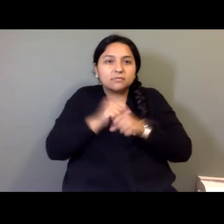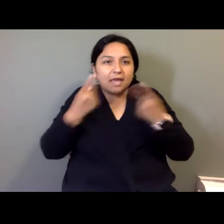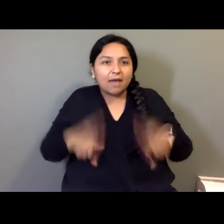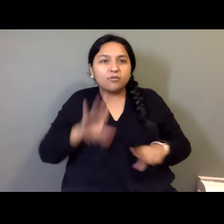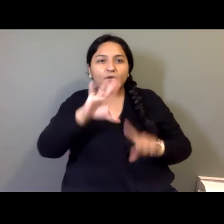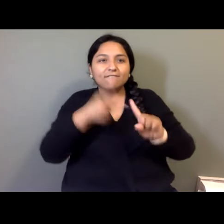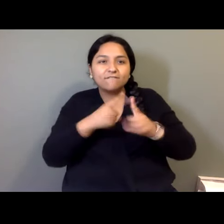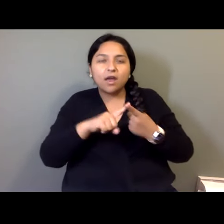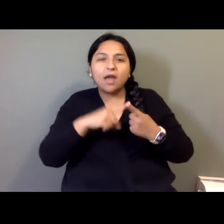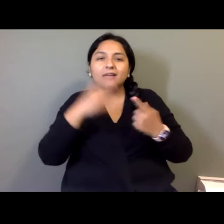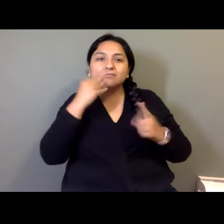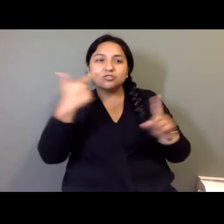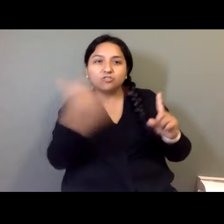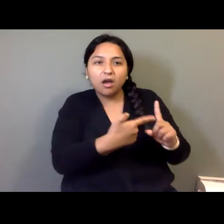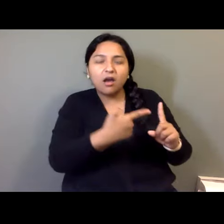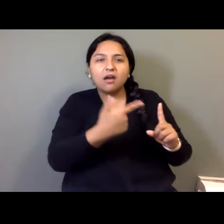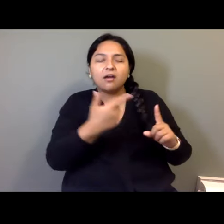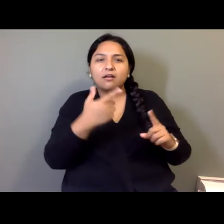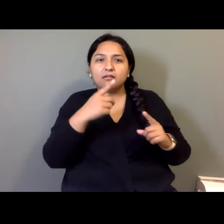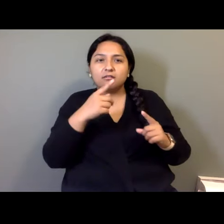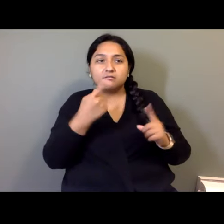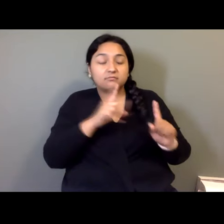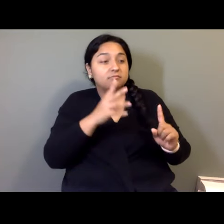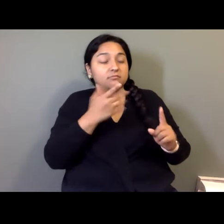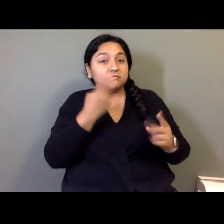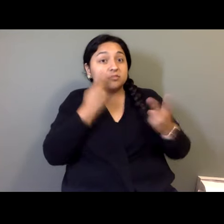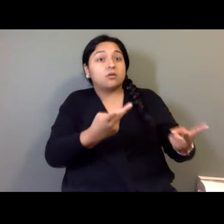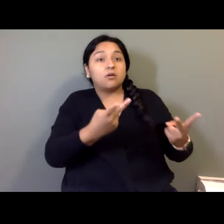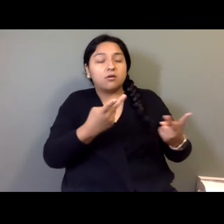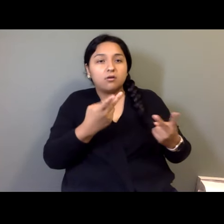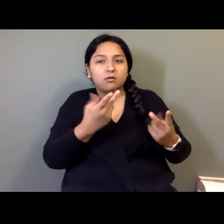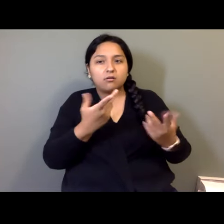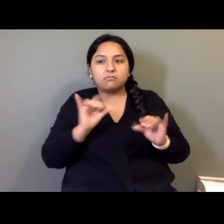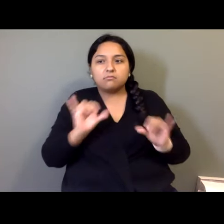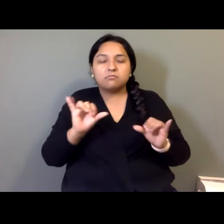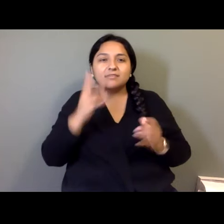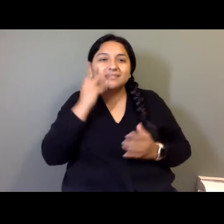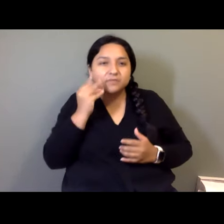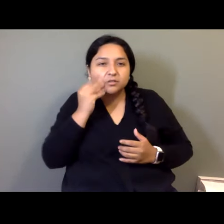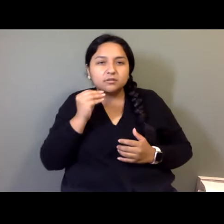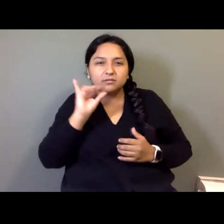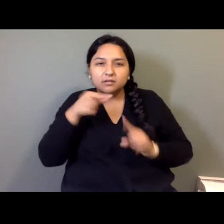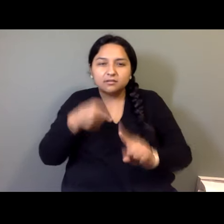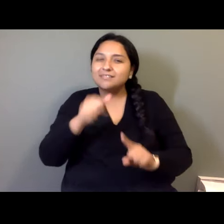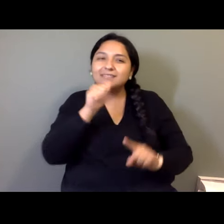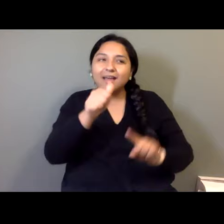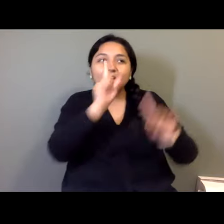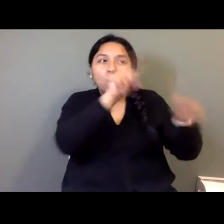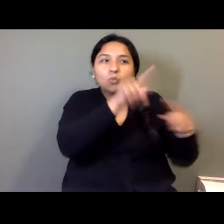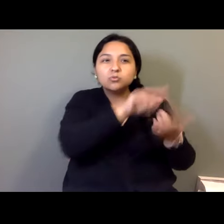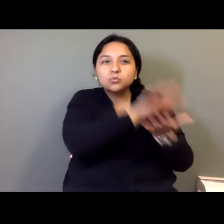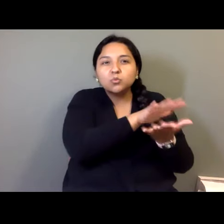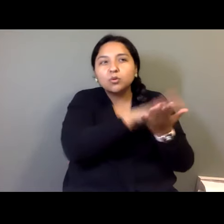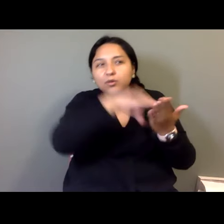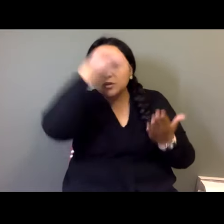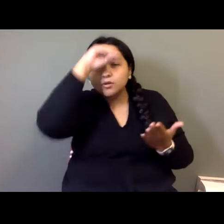body. You can't go to school, like, for this. It's like, yes, we understand the language, but I guess I don't really know what, like, the talking